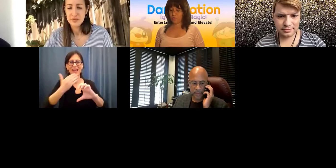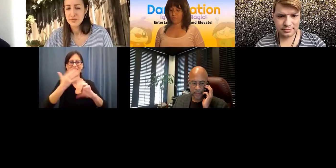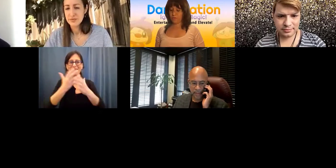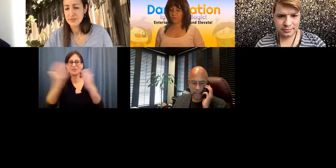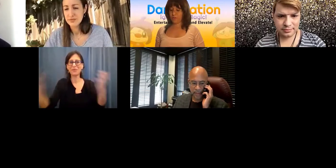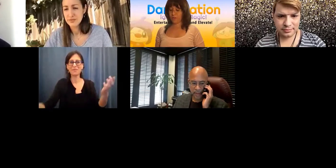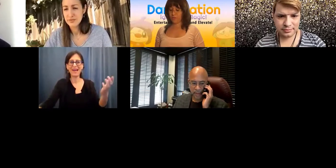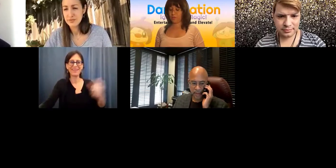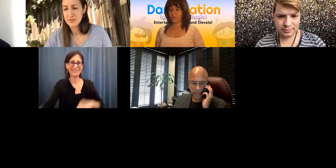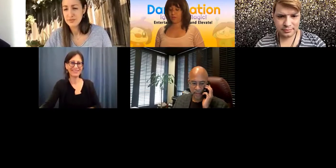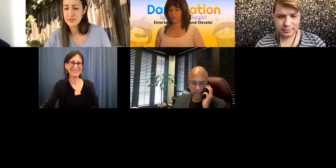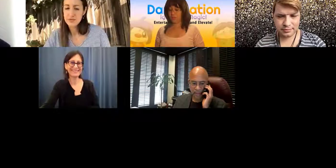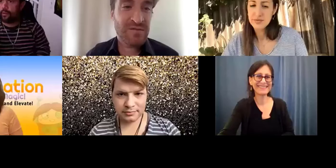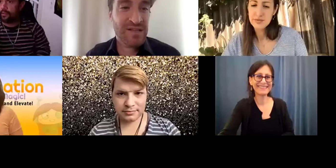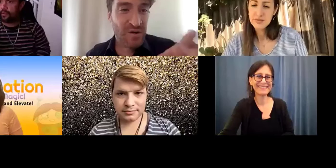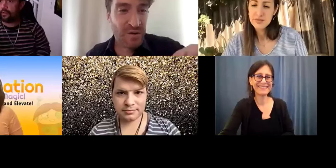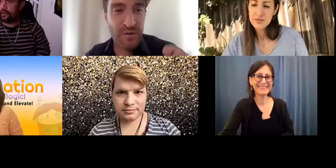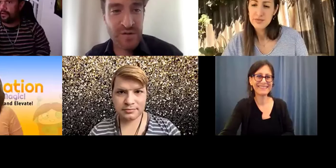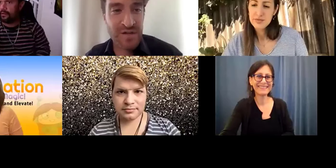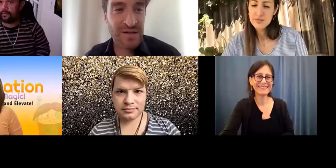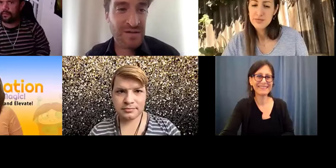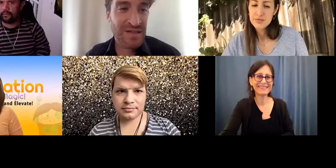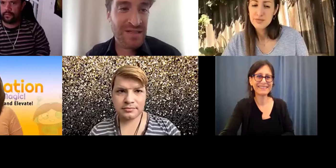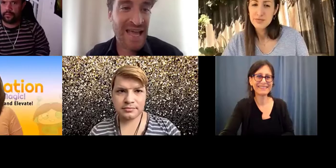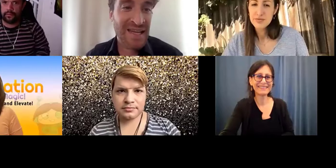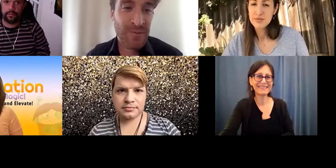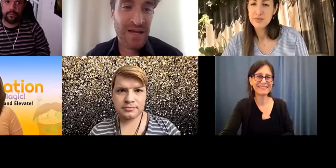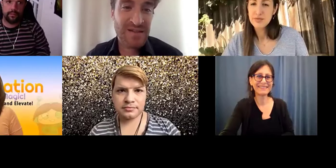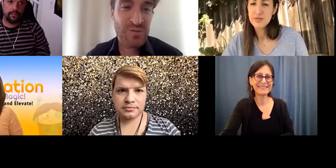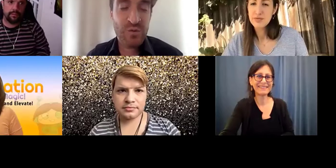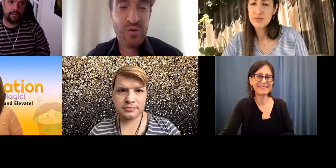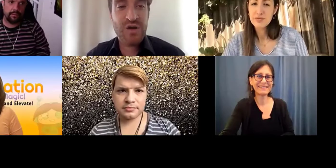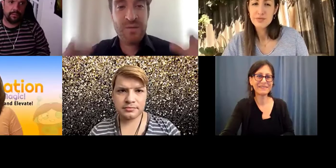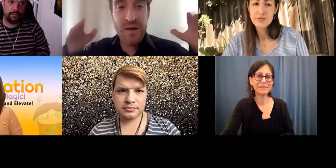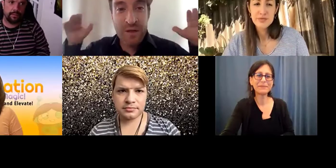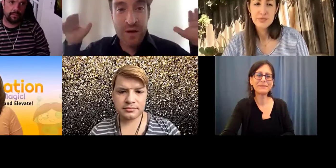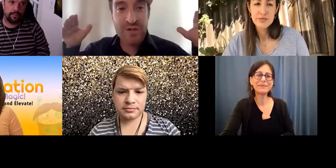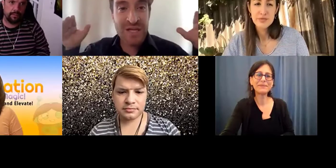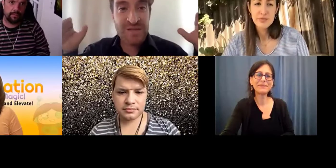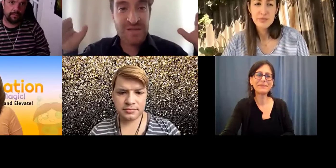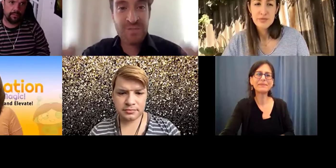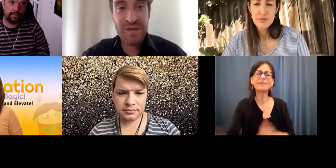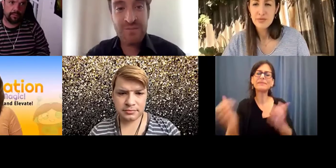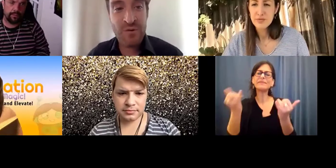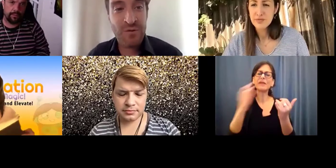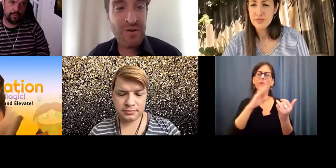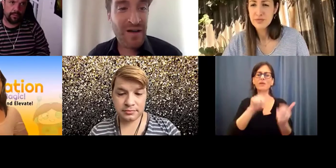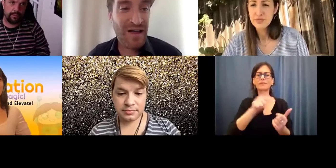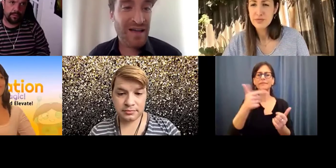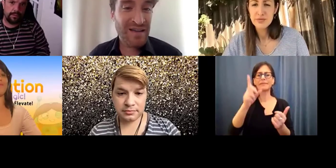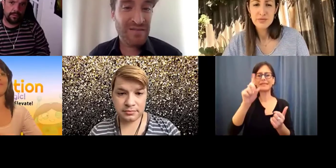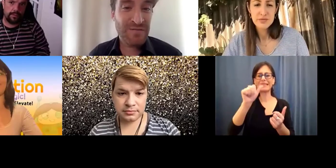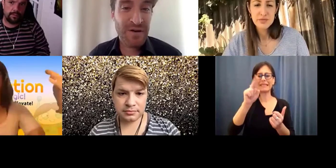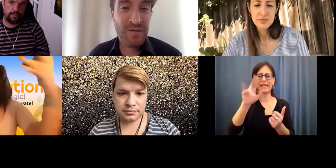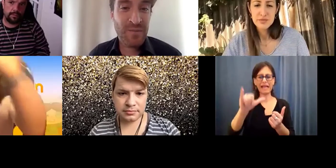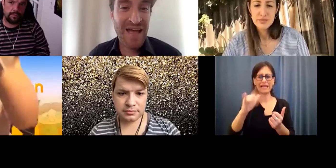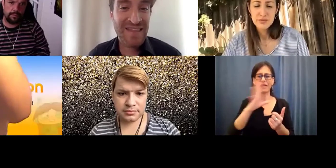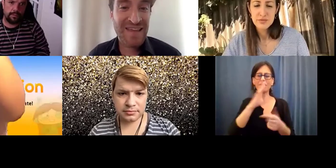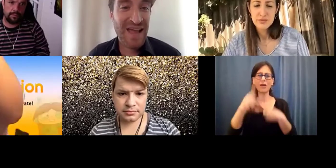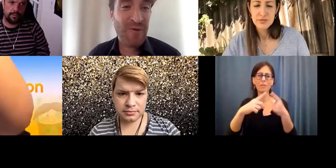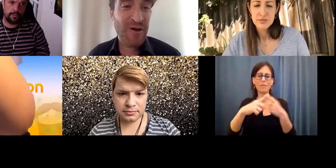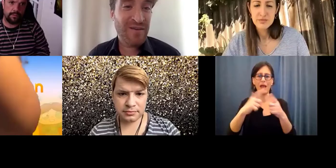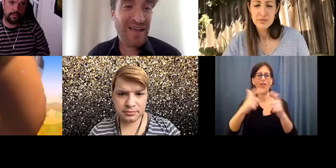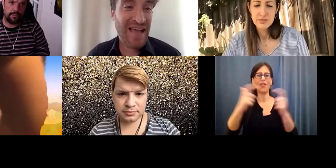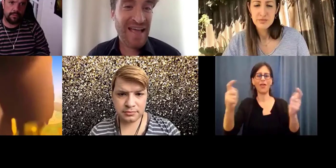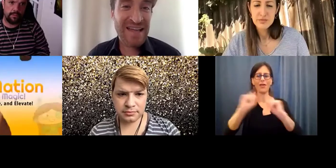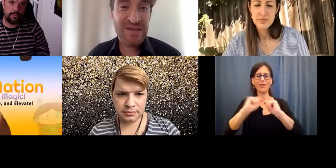so much. Let's turn it over to Danny, because we're talking about large teams of people in front